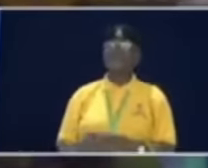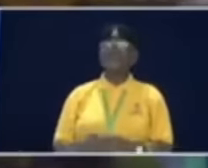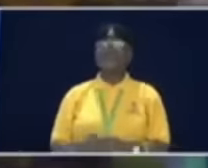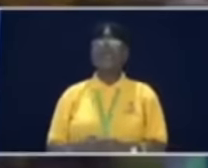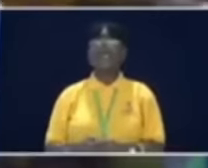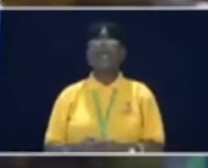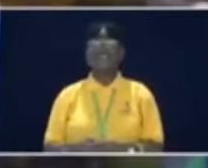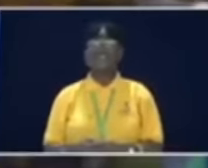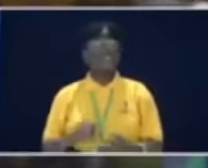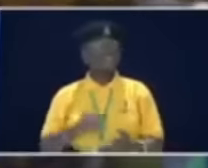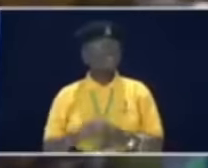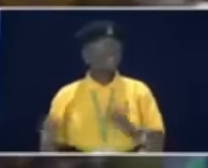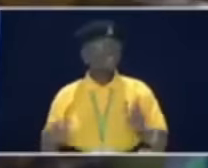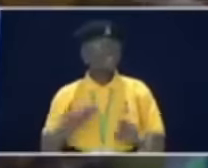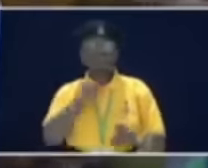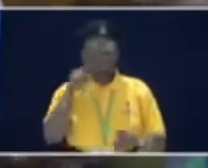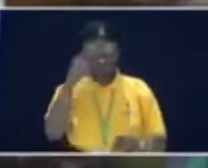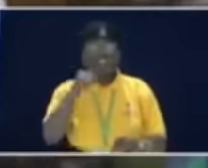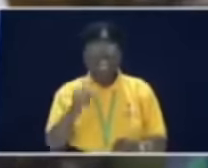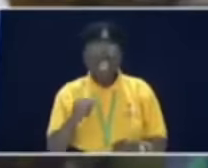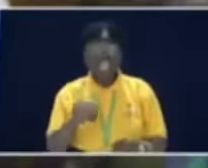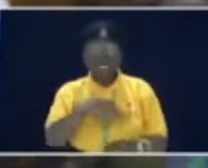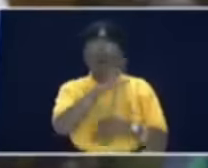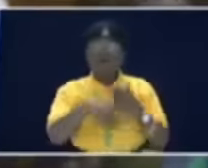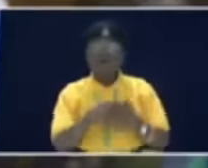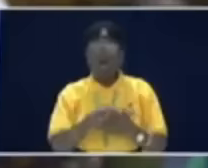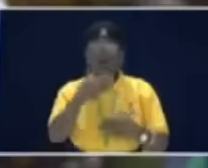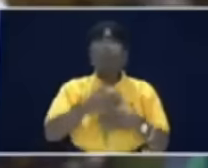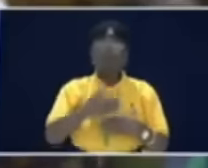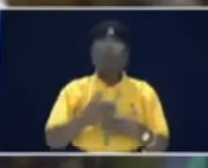It didn't say all wars may come down.